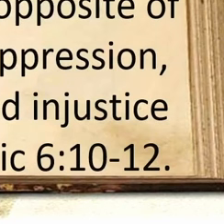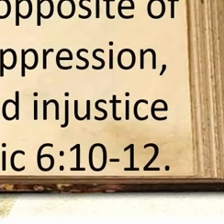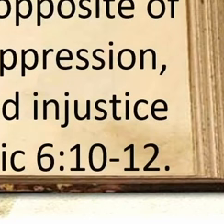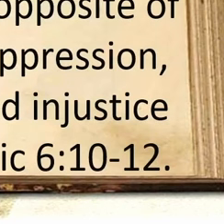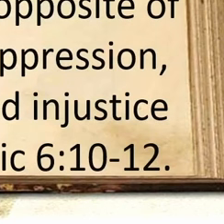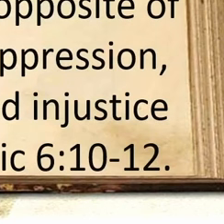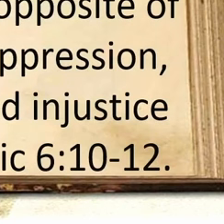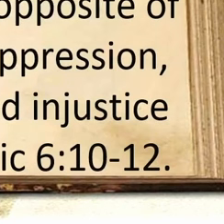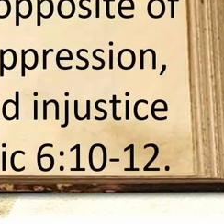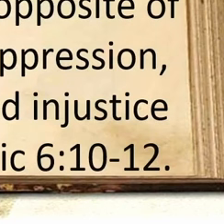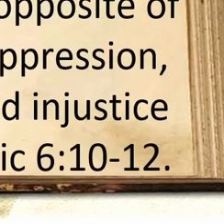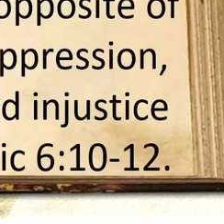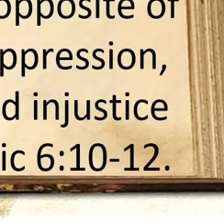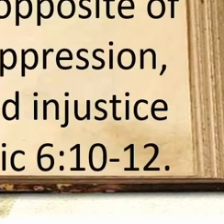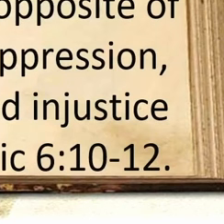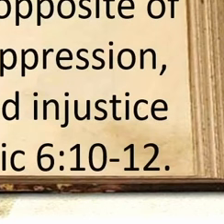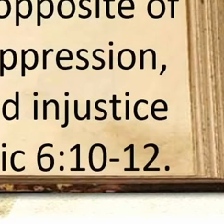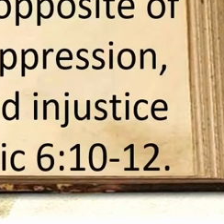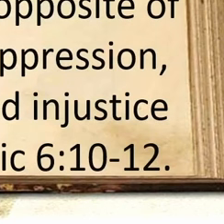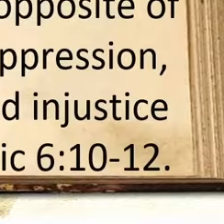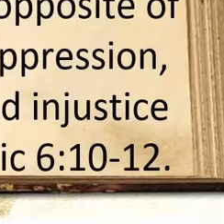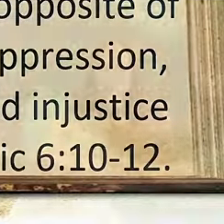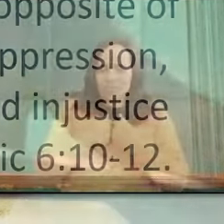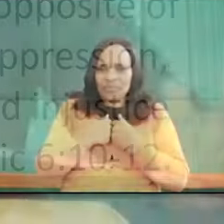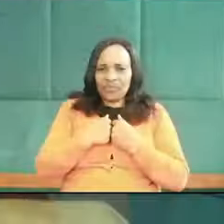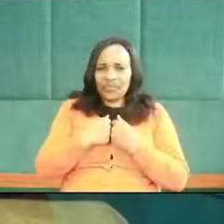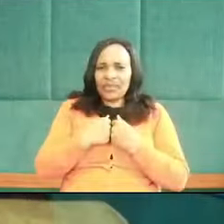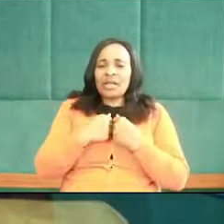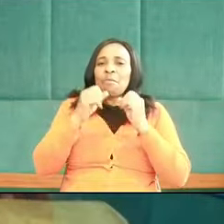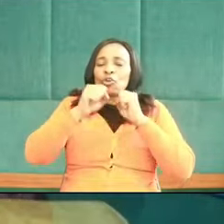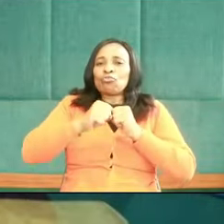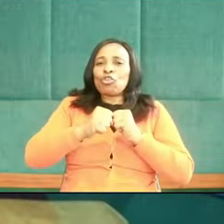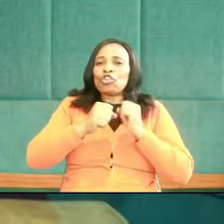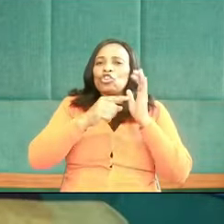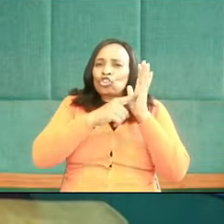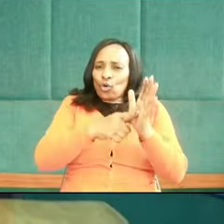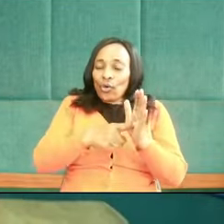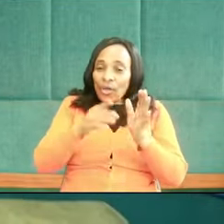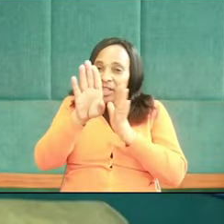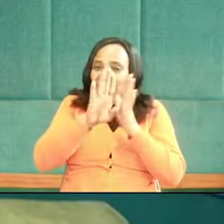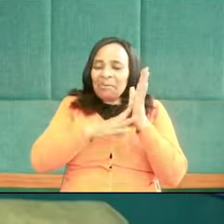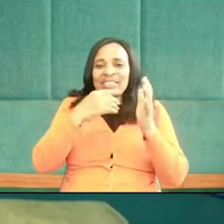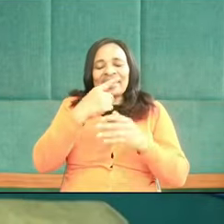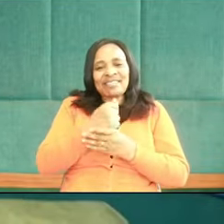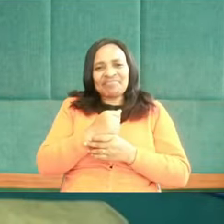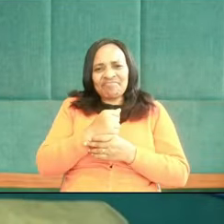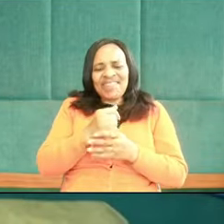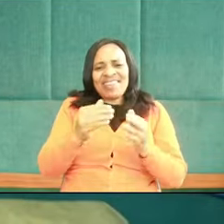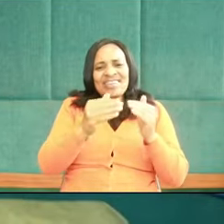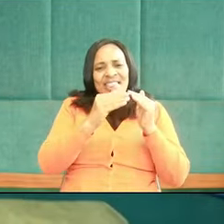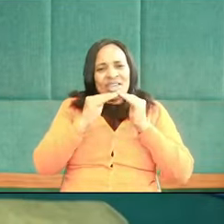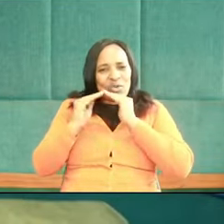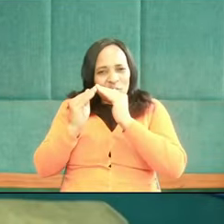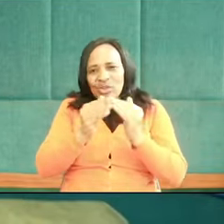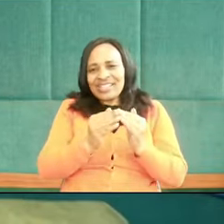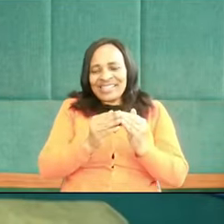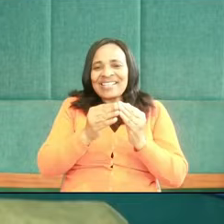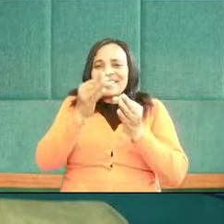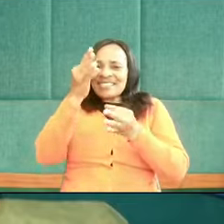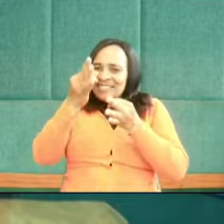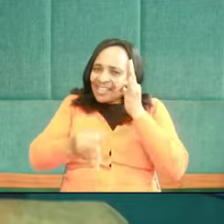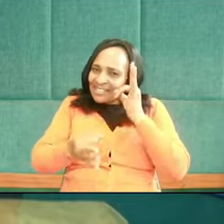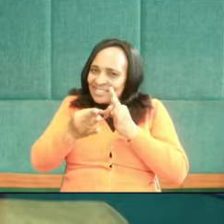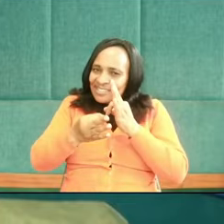have different kind of challenges, women, children. The Bible says equity, justice,